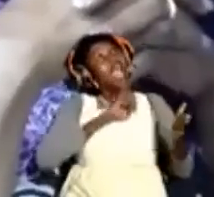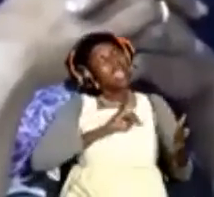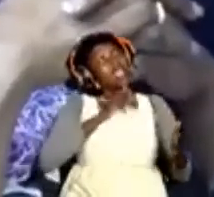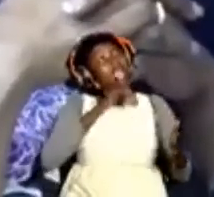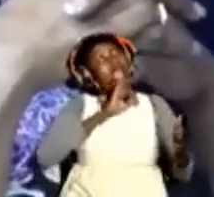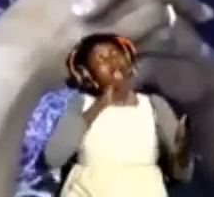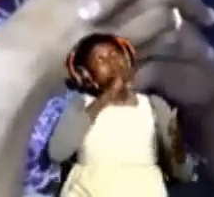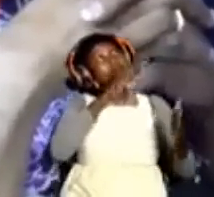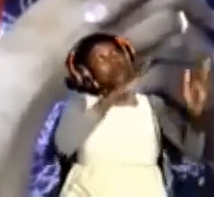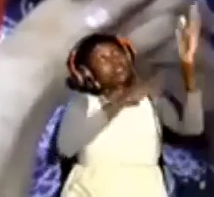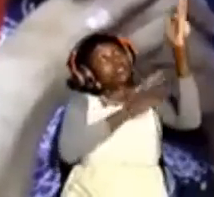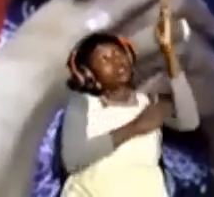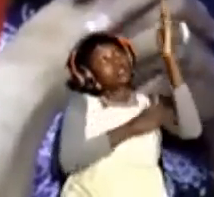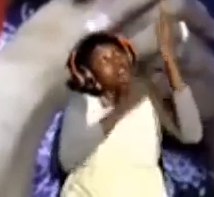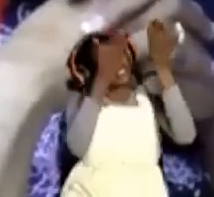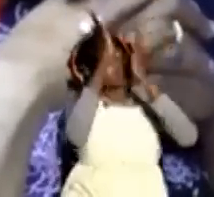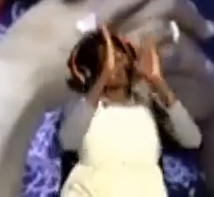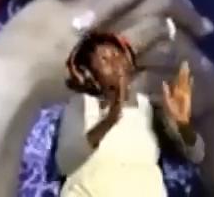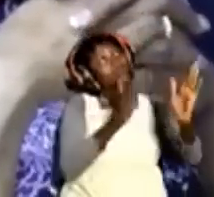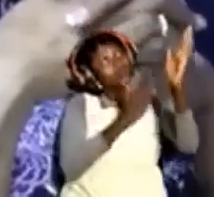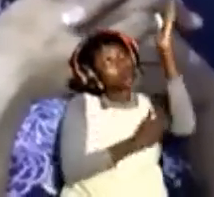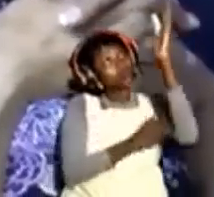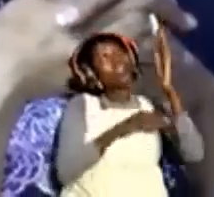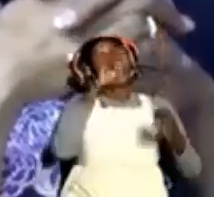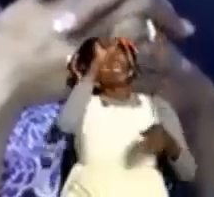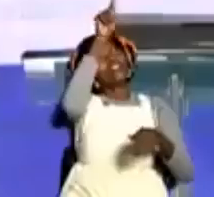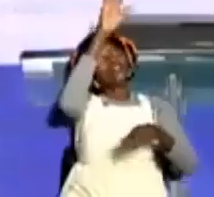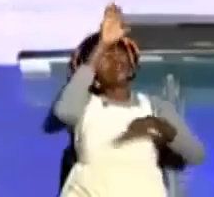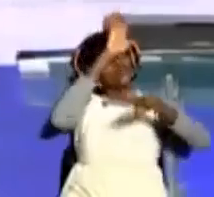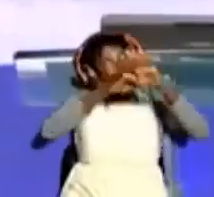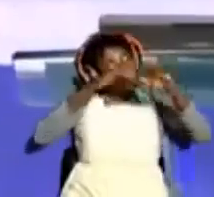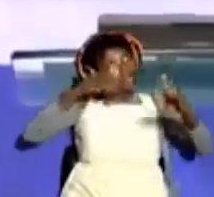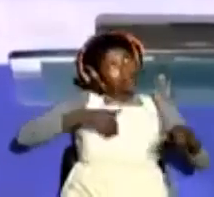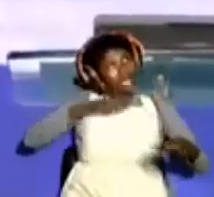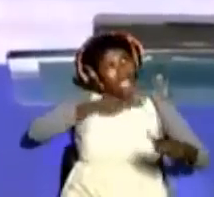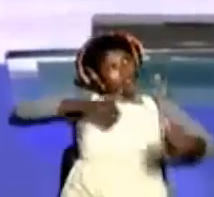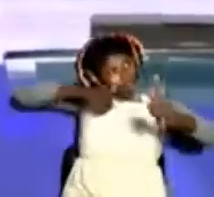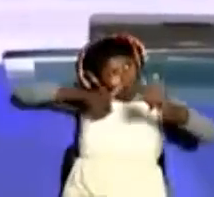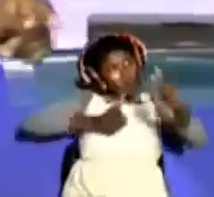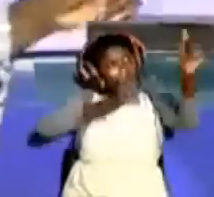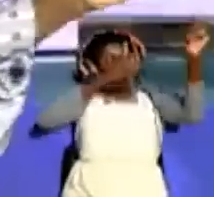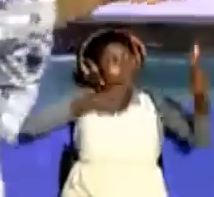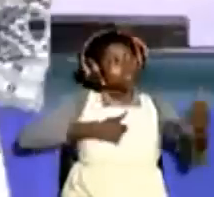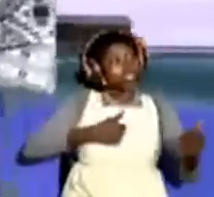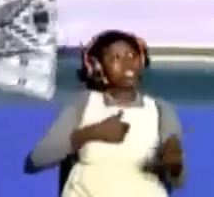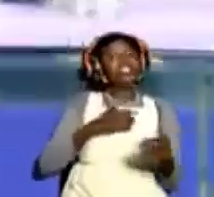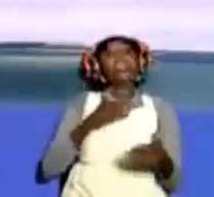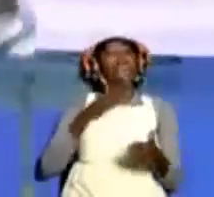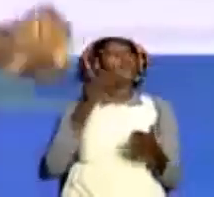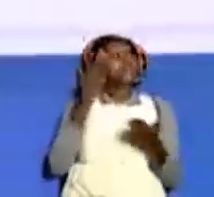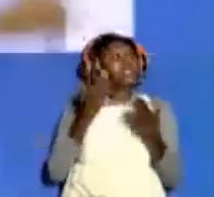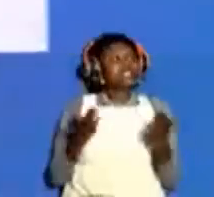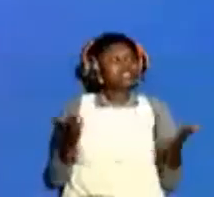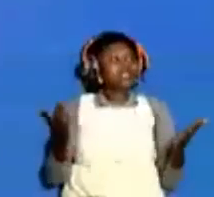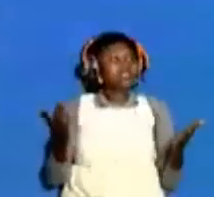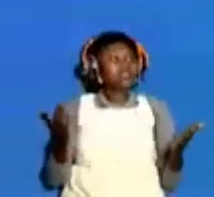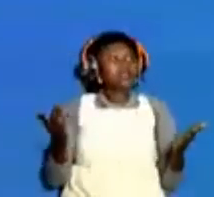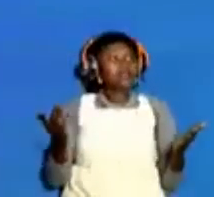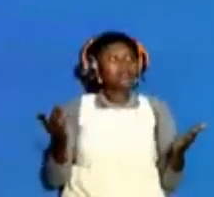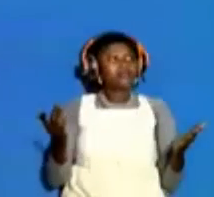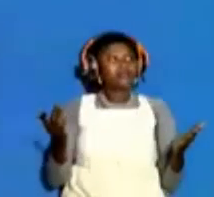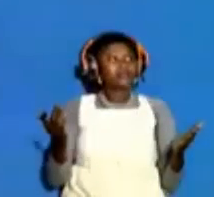servant and you are the one who backs me up, let what has never happened happen